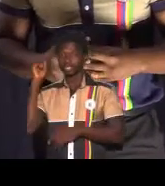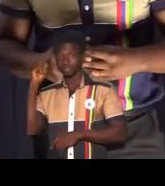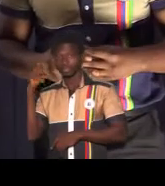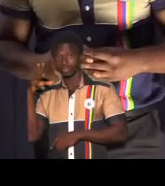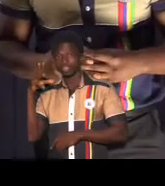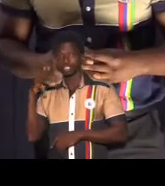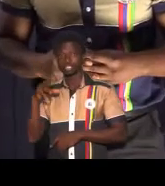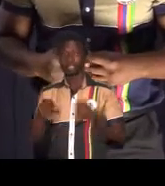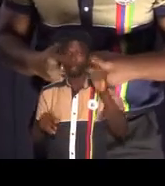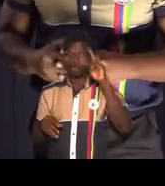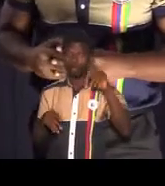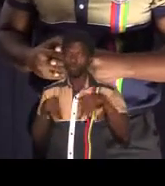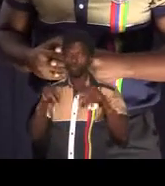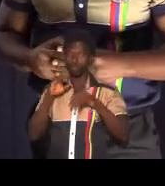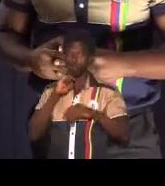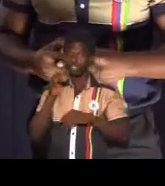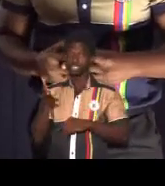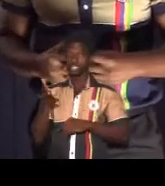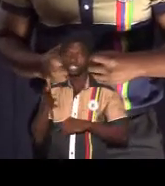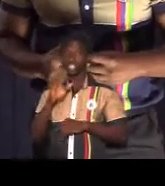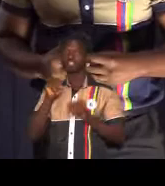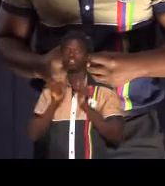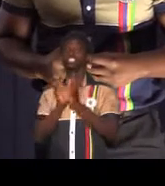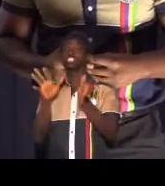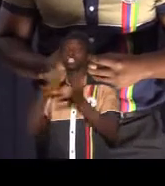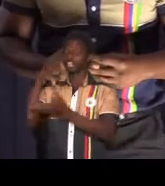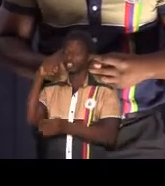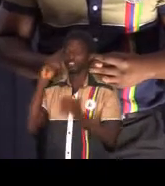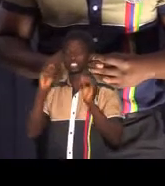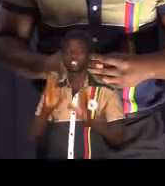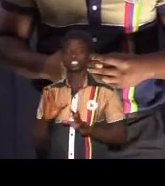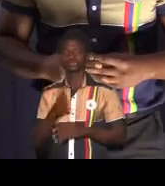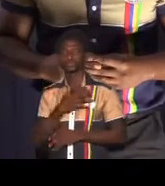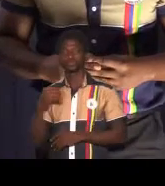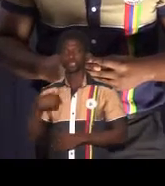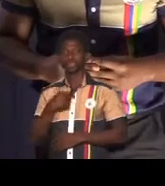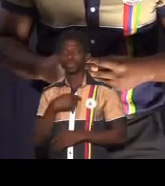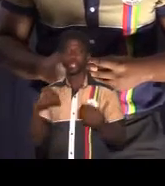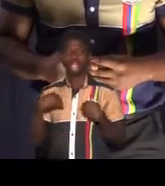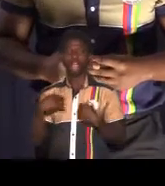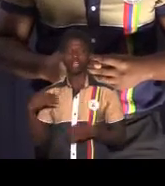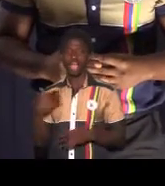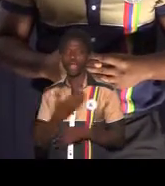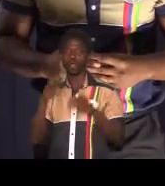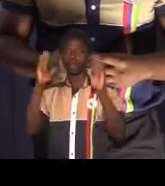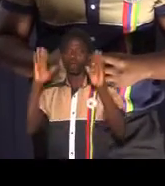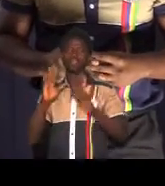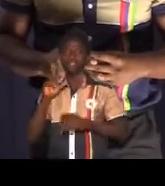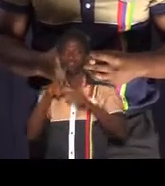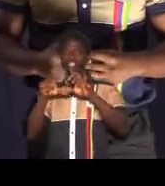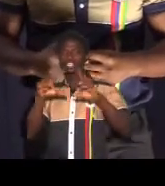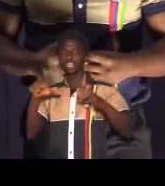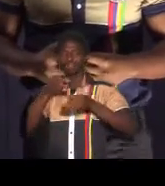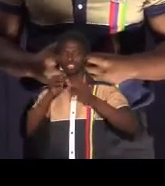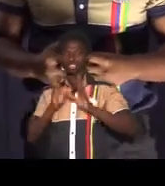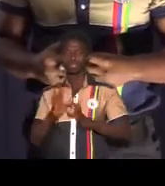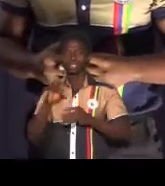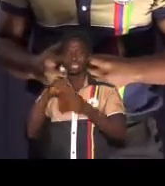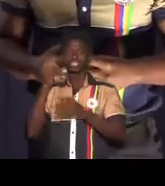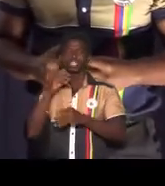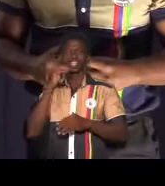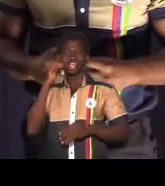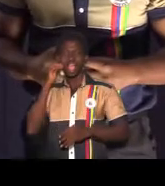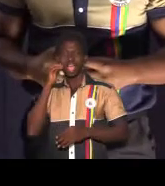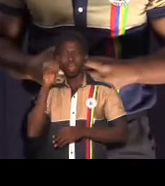the mathematician. Uncle Popo is here, your general studies teacher. And we also have a wonderful sign